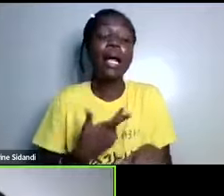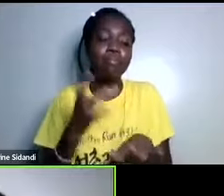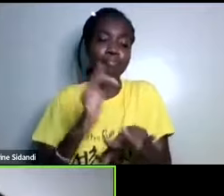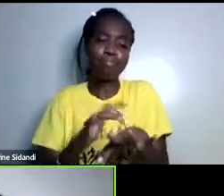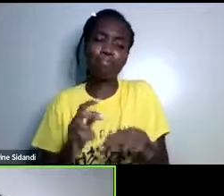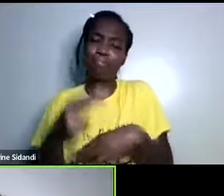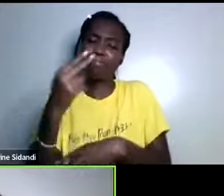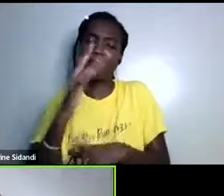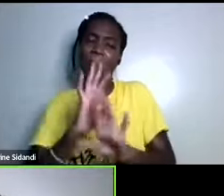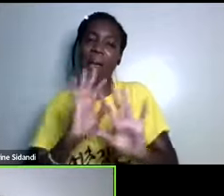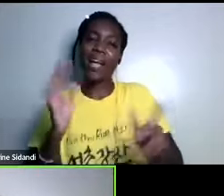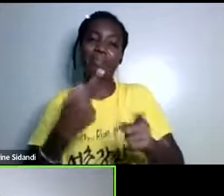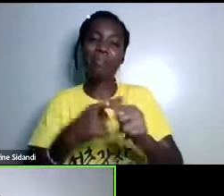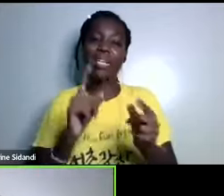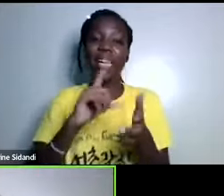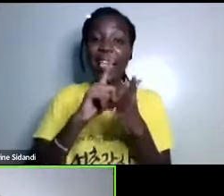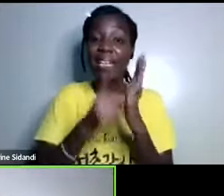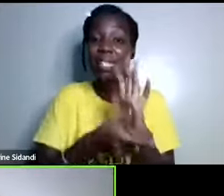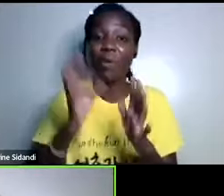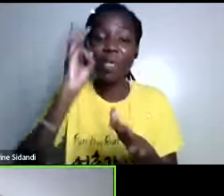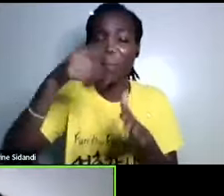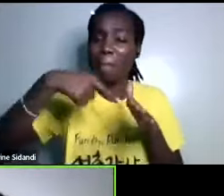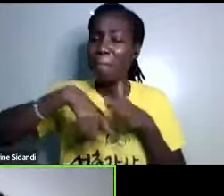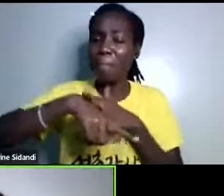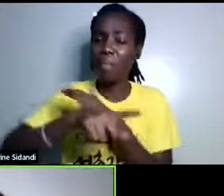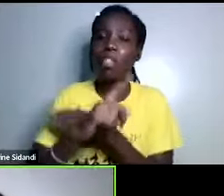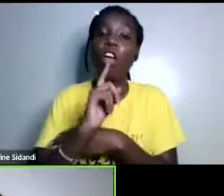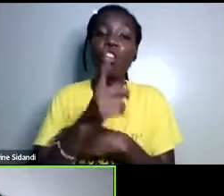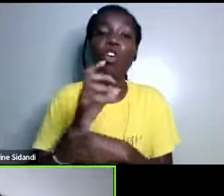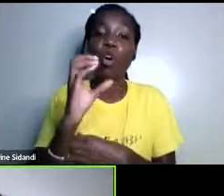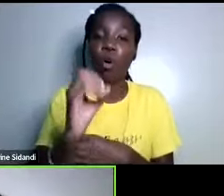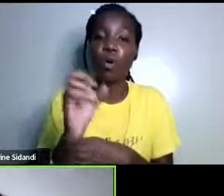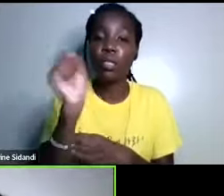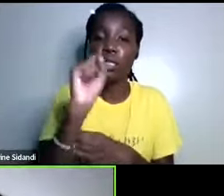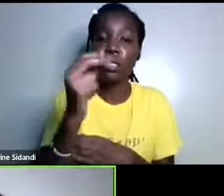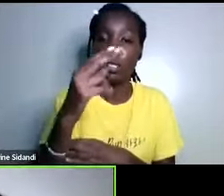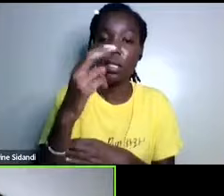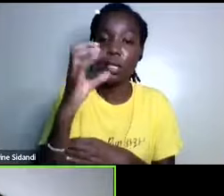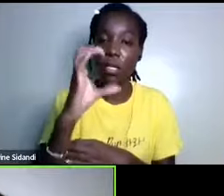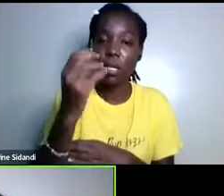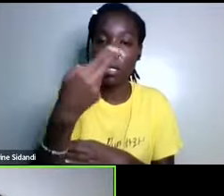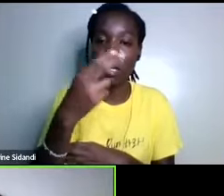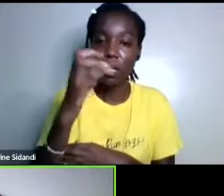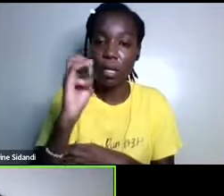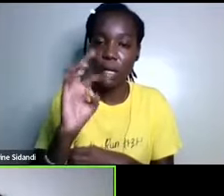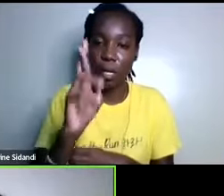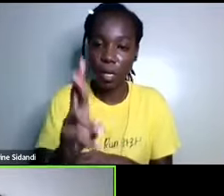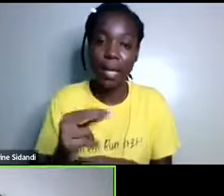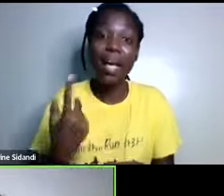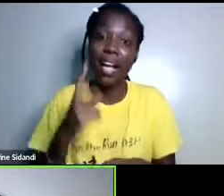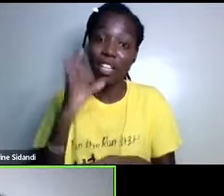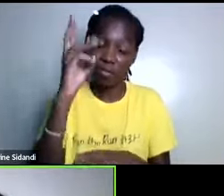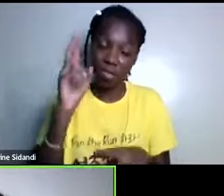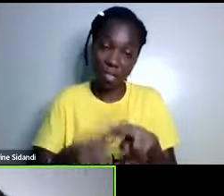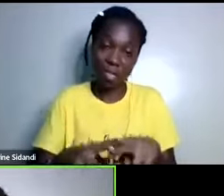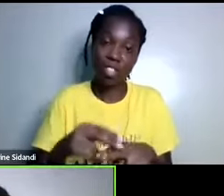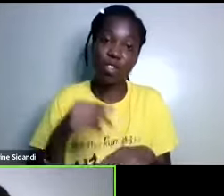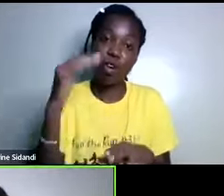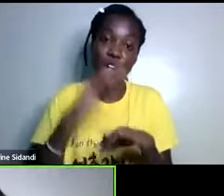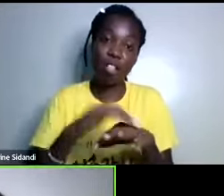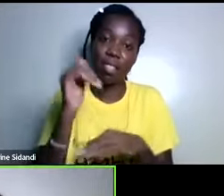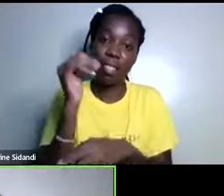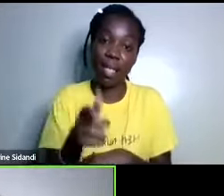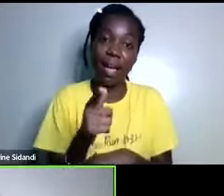And this funnel business, Oscar, thank you for opening my eyes on funnel business. And we are sitting down on that, by the way. That one is not going down the drain.